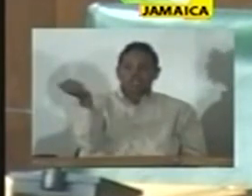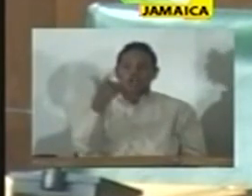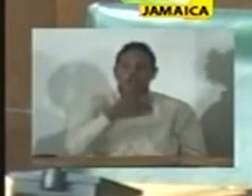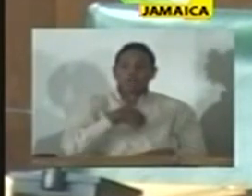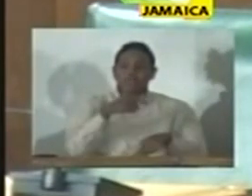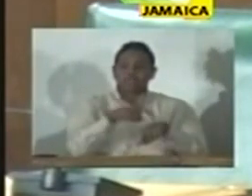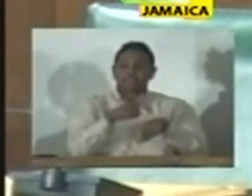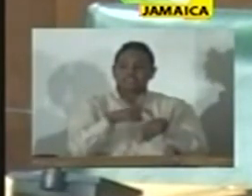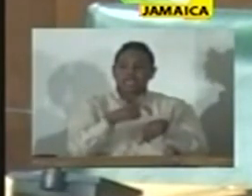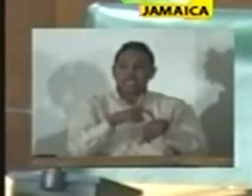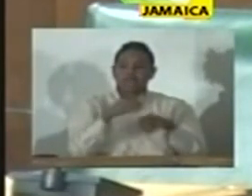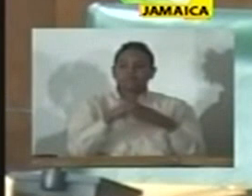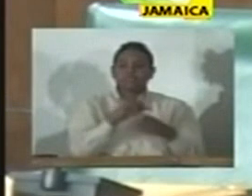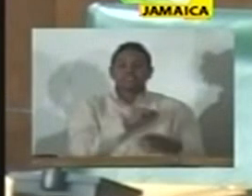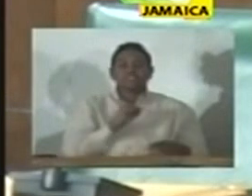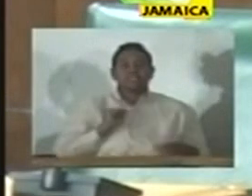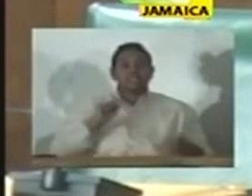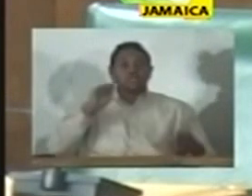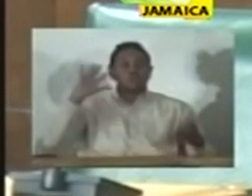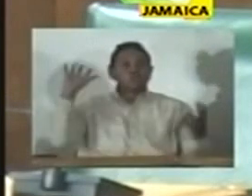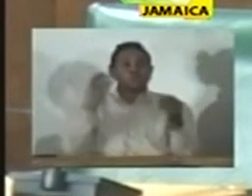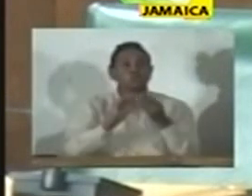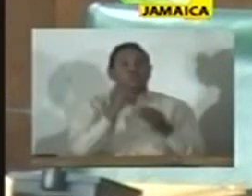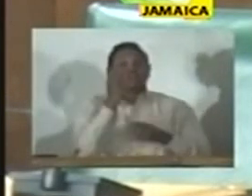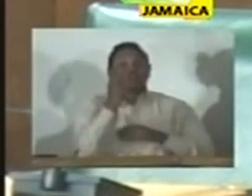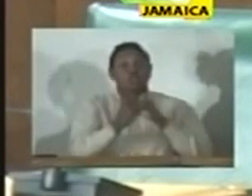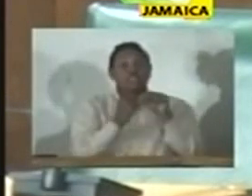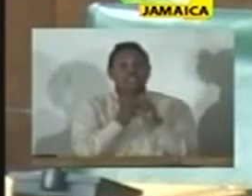total of about 4 years now, Mr. President,